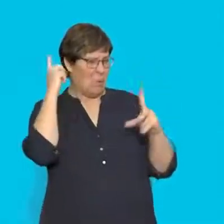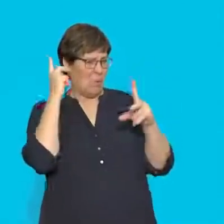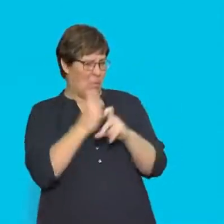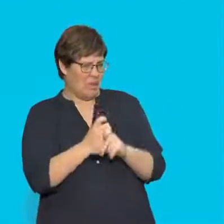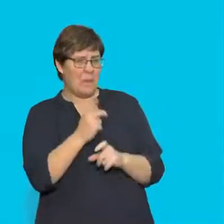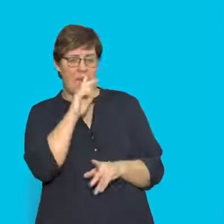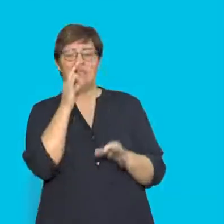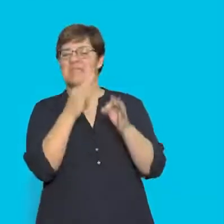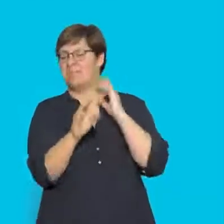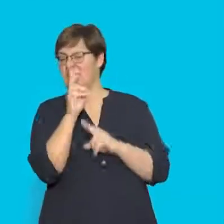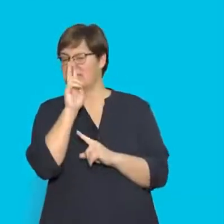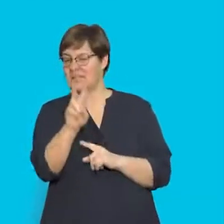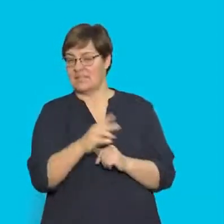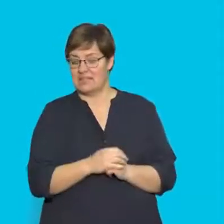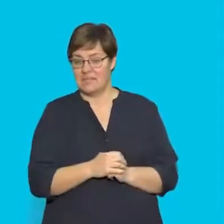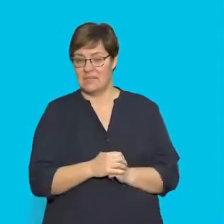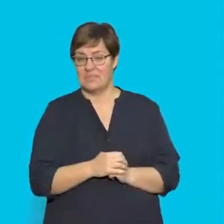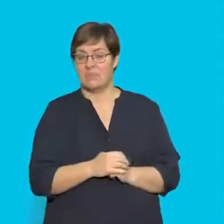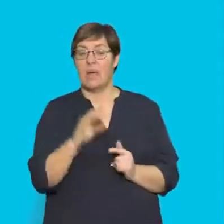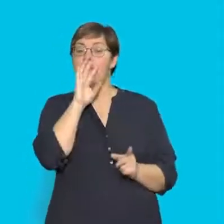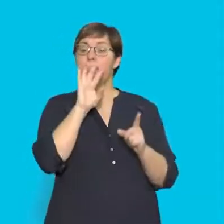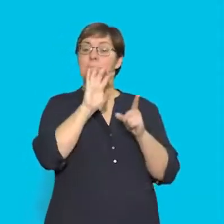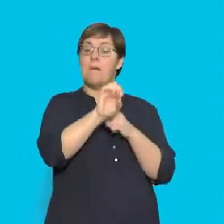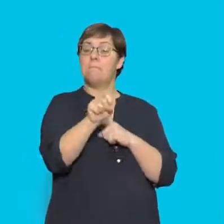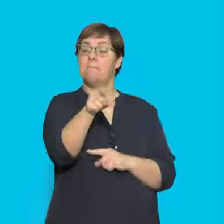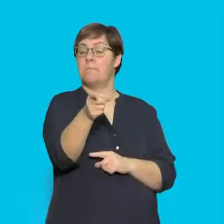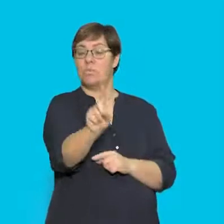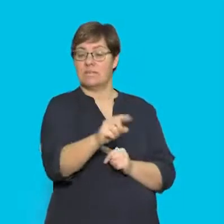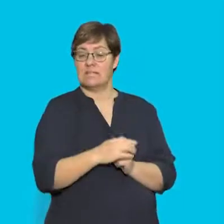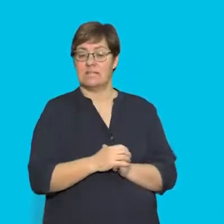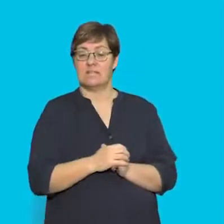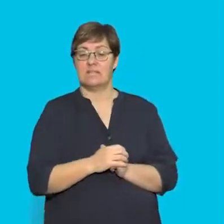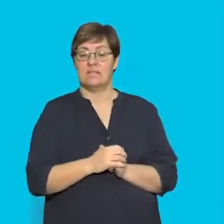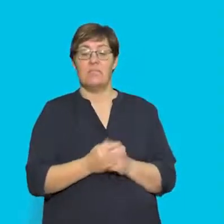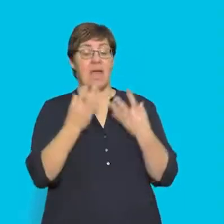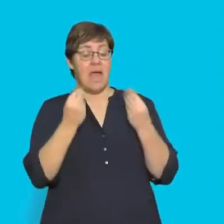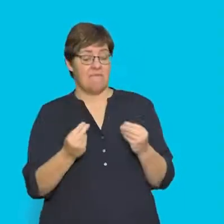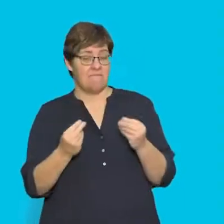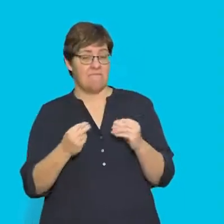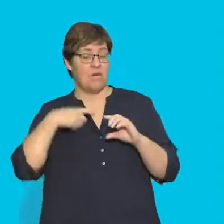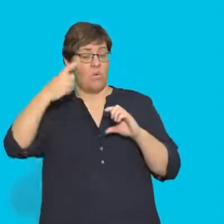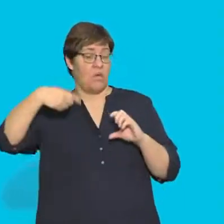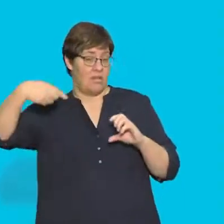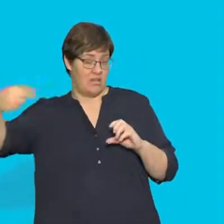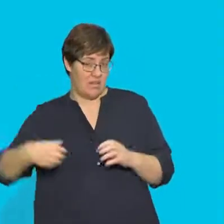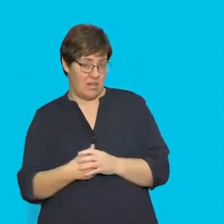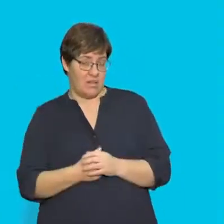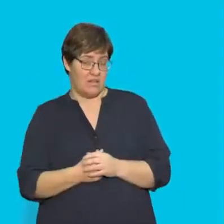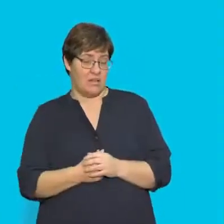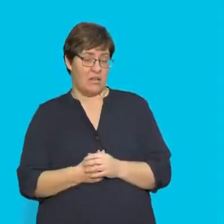little. And so what we recognize here is that if I have a coil, and I'm just going to